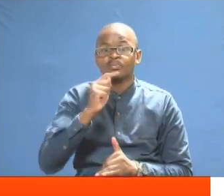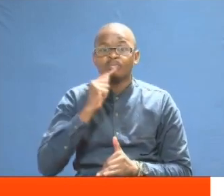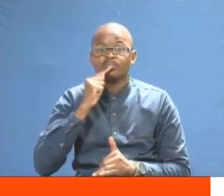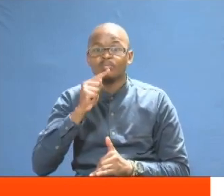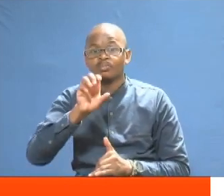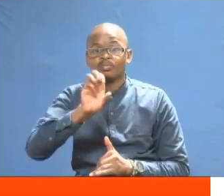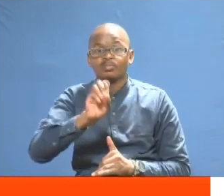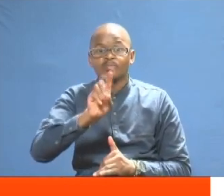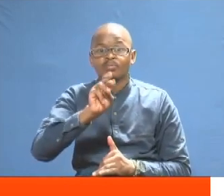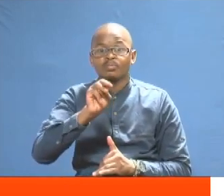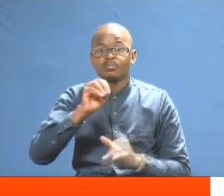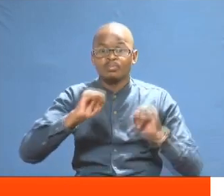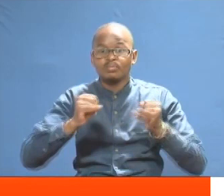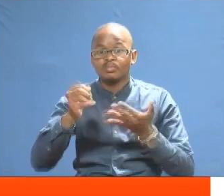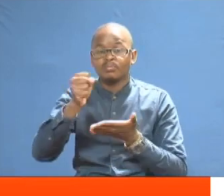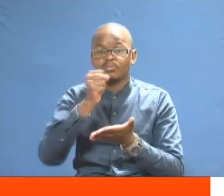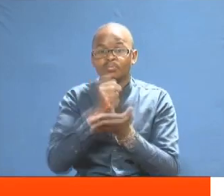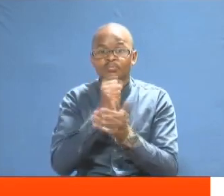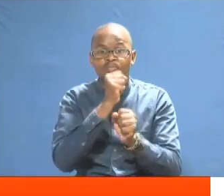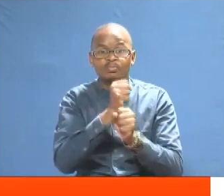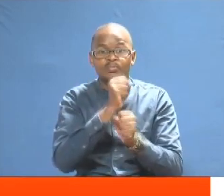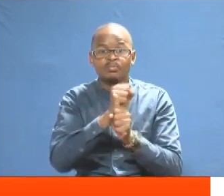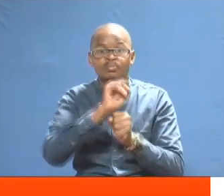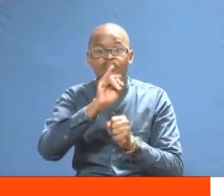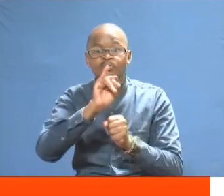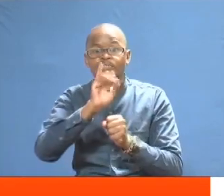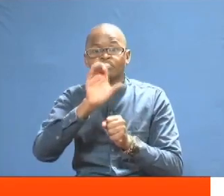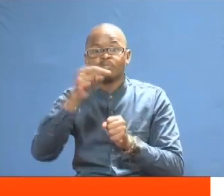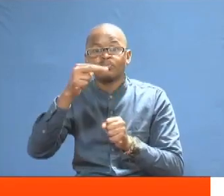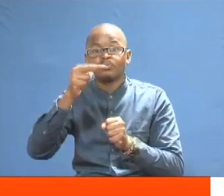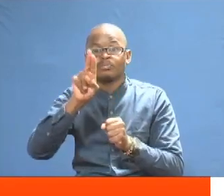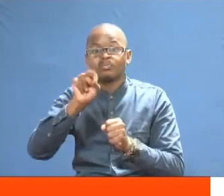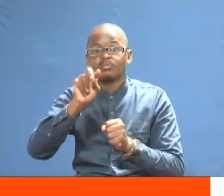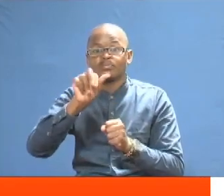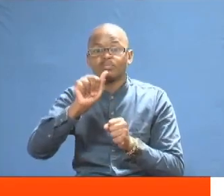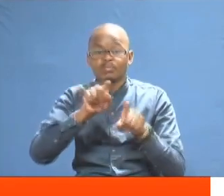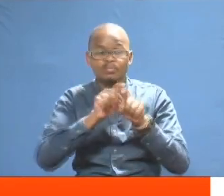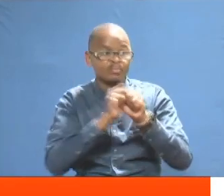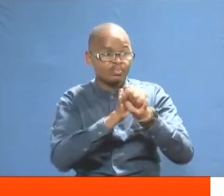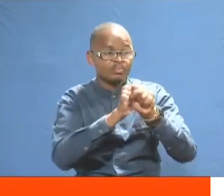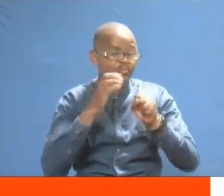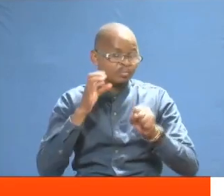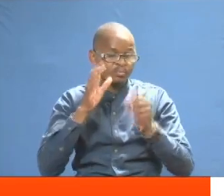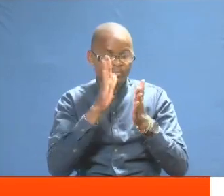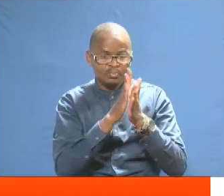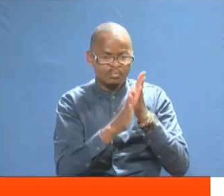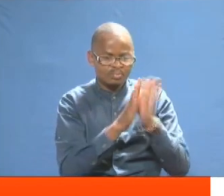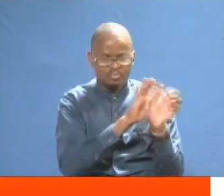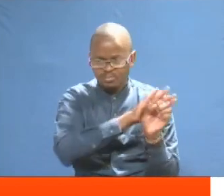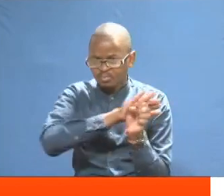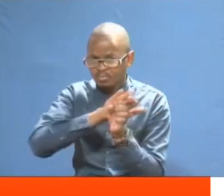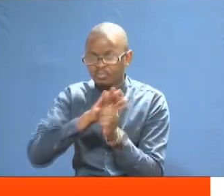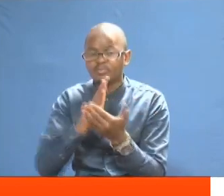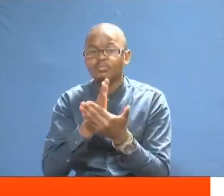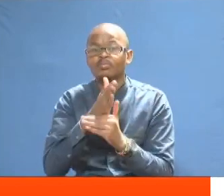told ODM has now new offices. Just operate from Chungwa House or Capitol Hill offices and support your candidate there without dragging all of